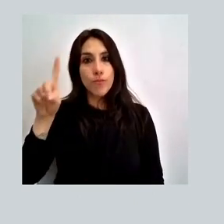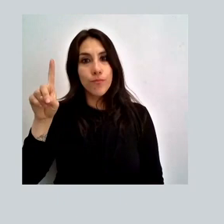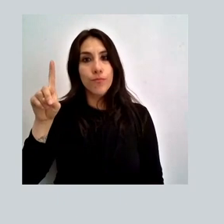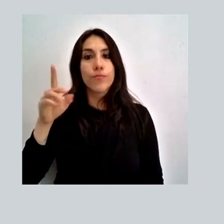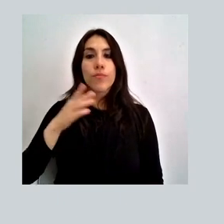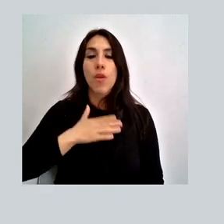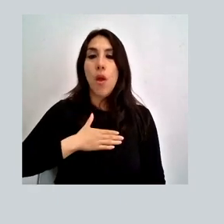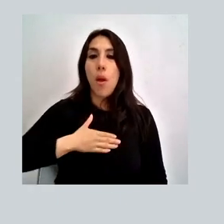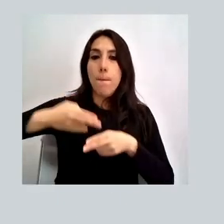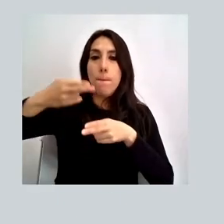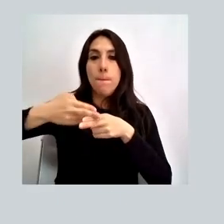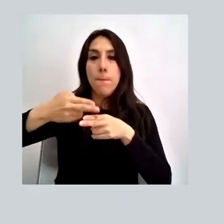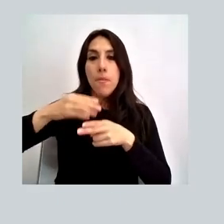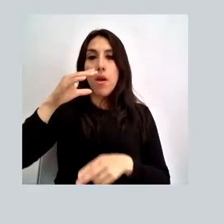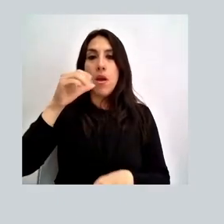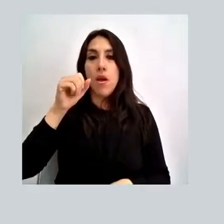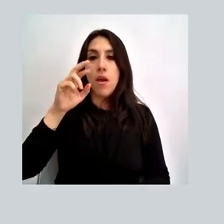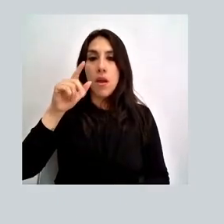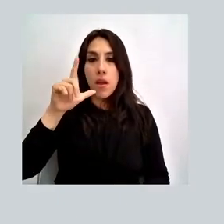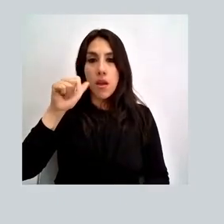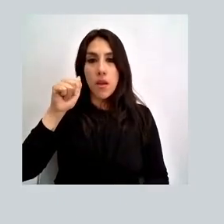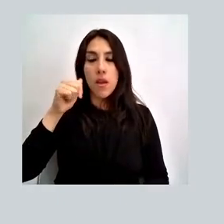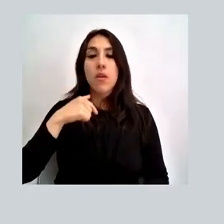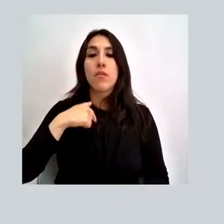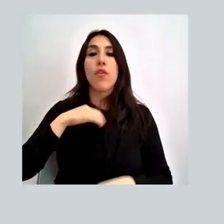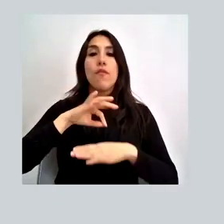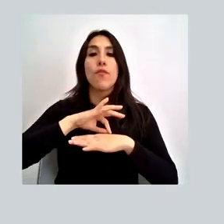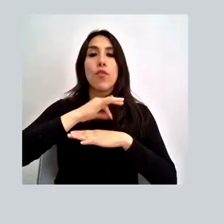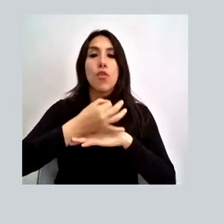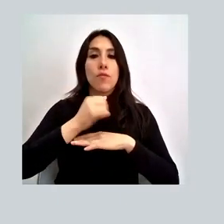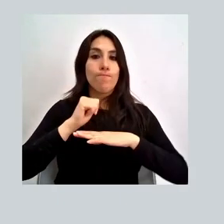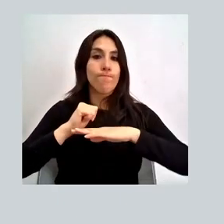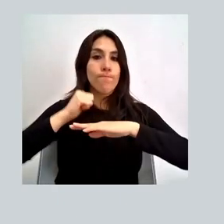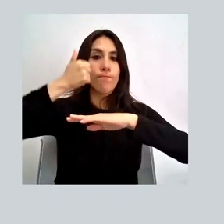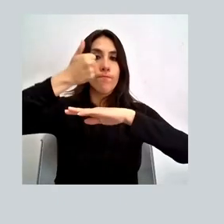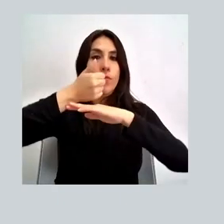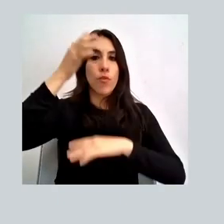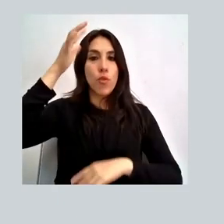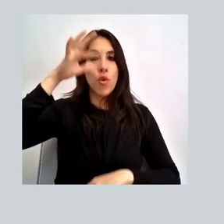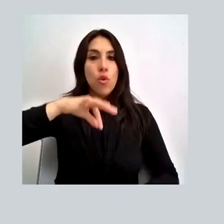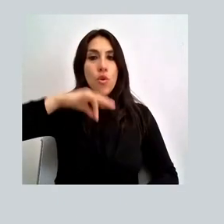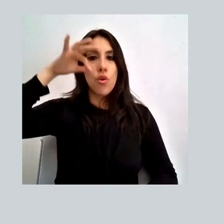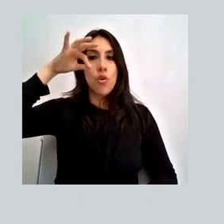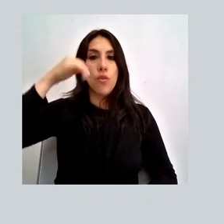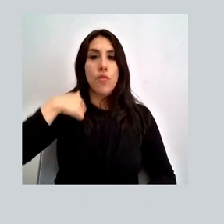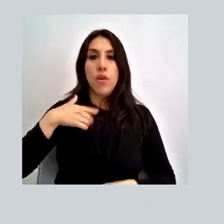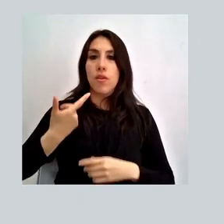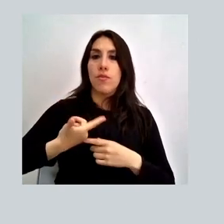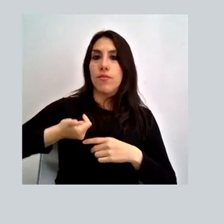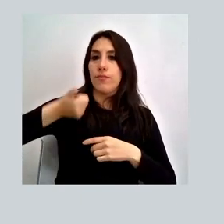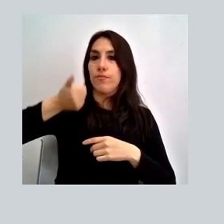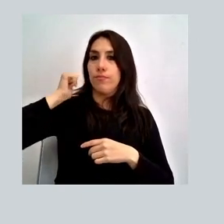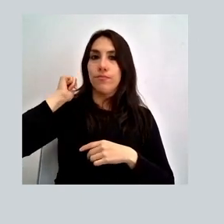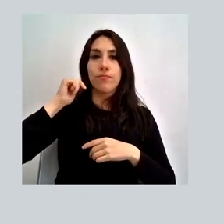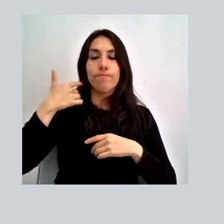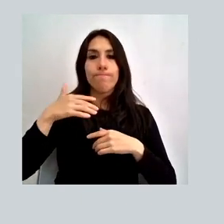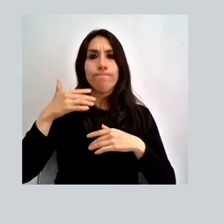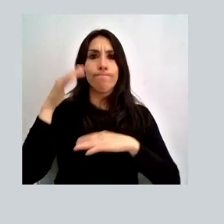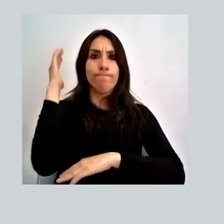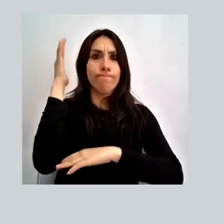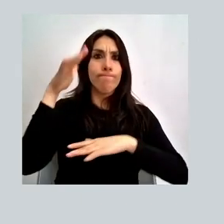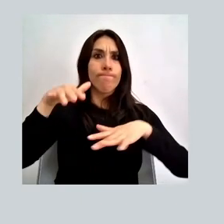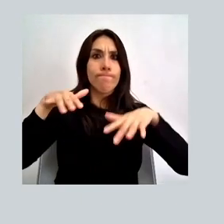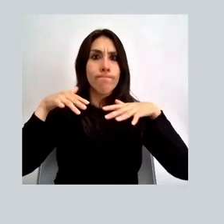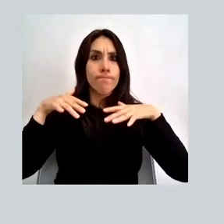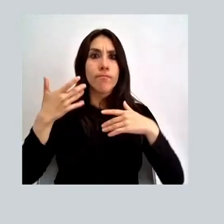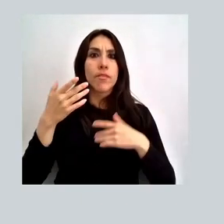the Executive Director of Fundación Descúbreme. Yesterday and today, we have had an extensive program with experiences